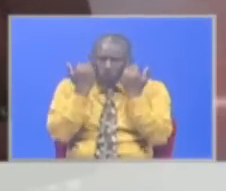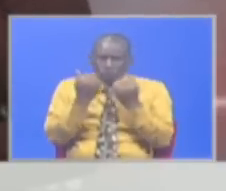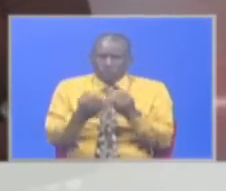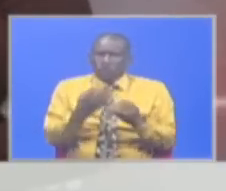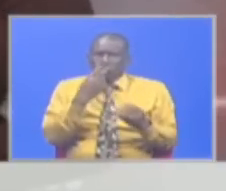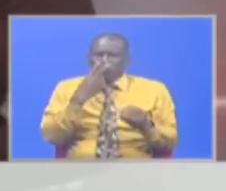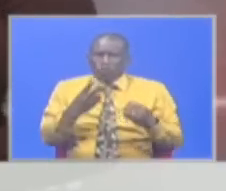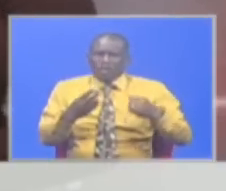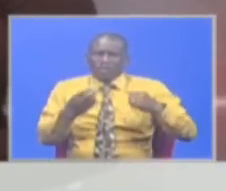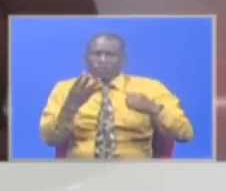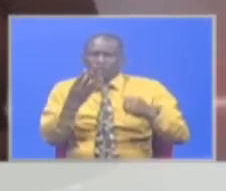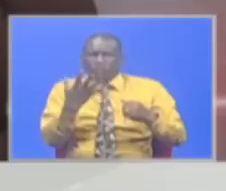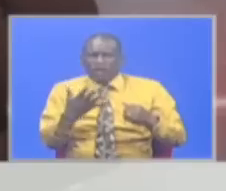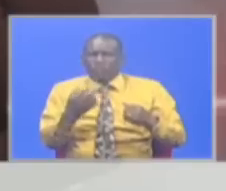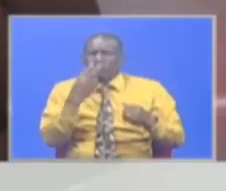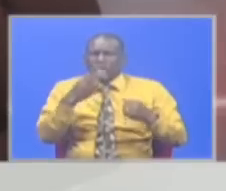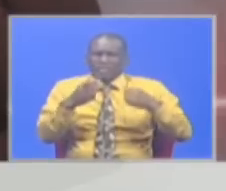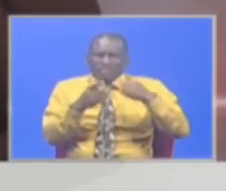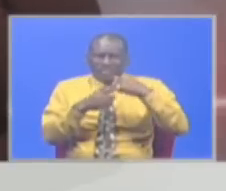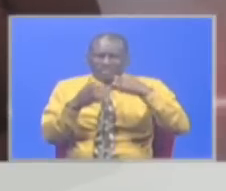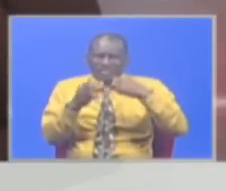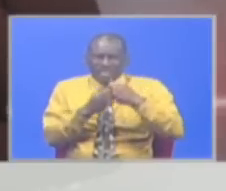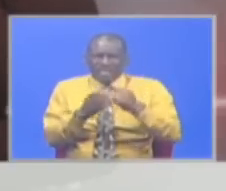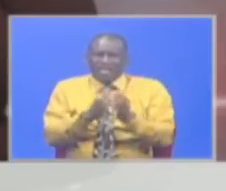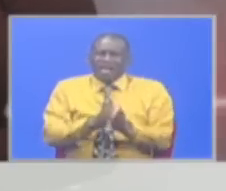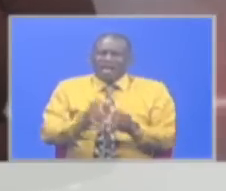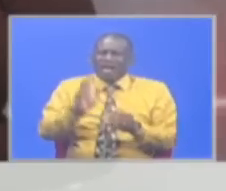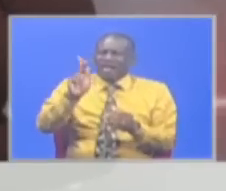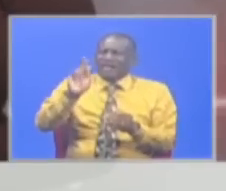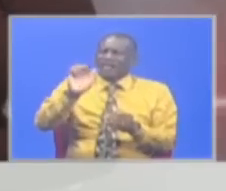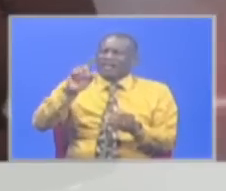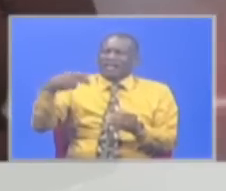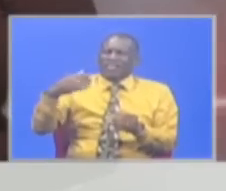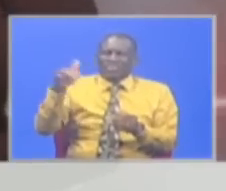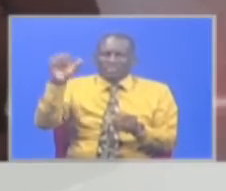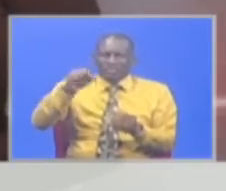245,268 cases and the Cadhi's Court at